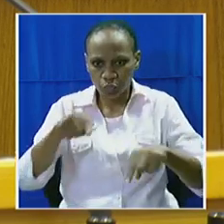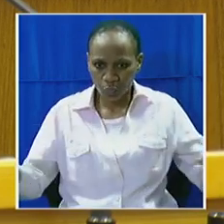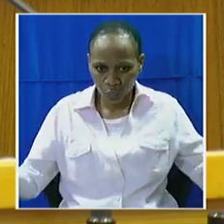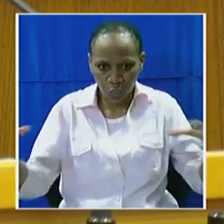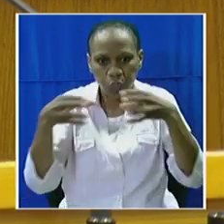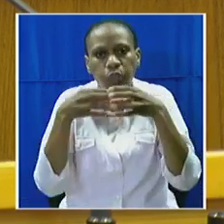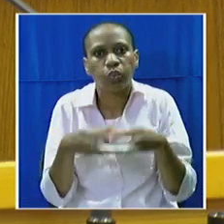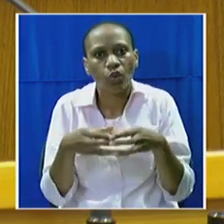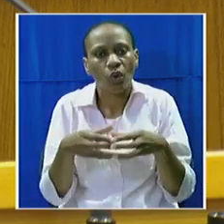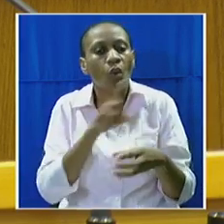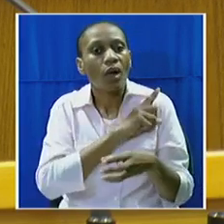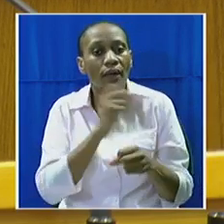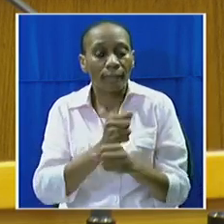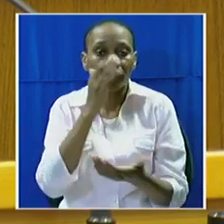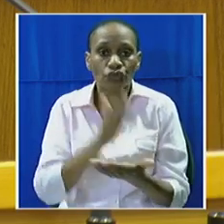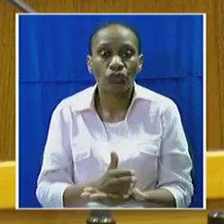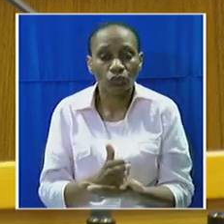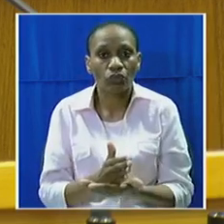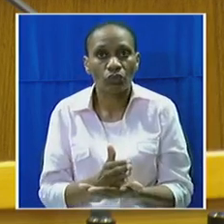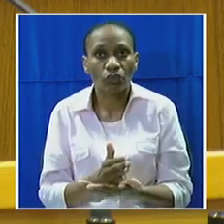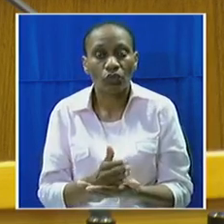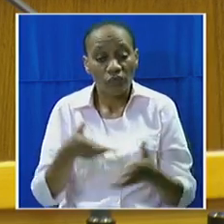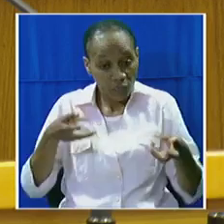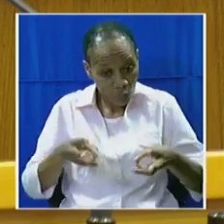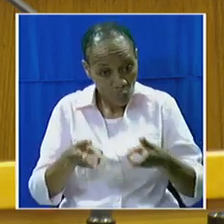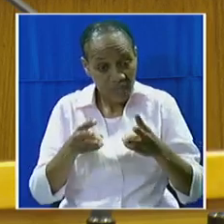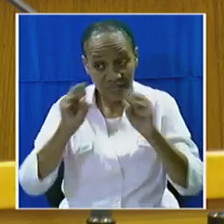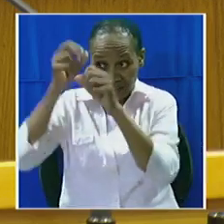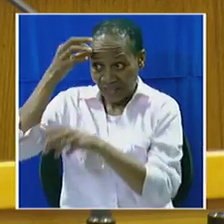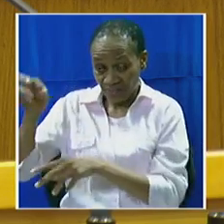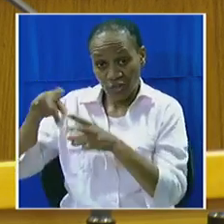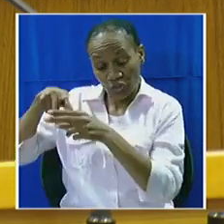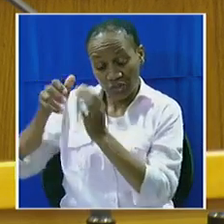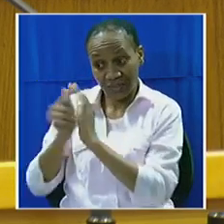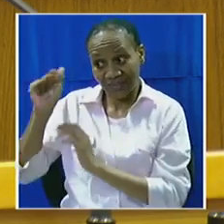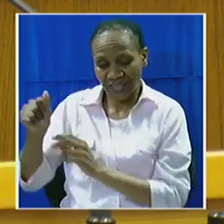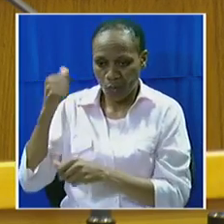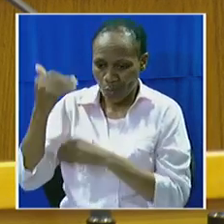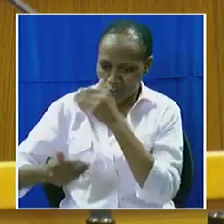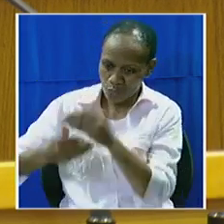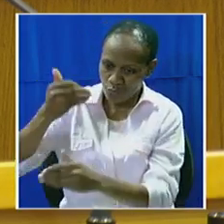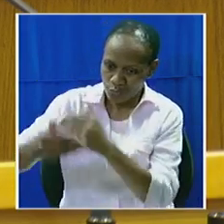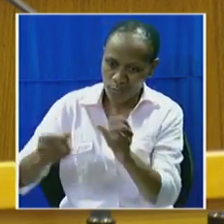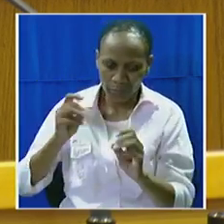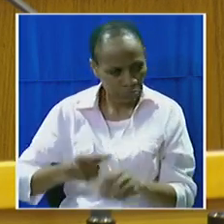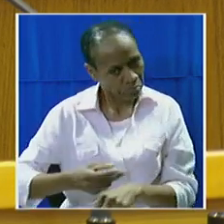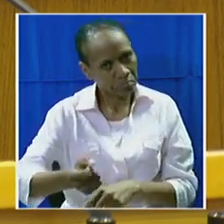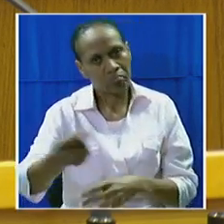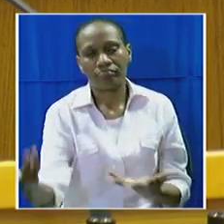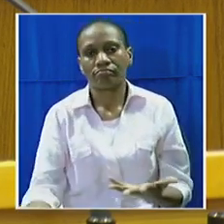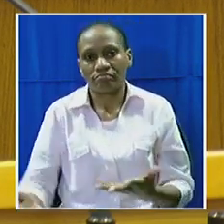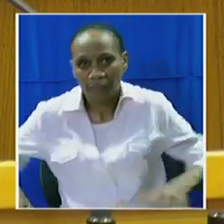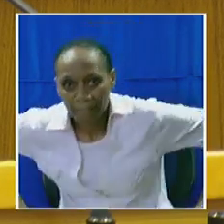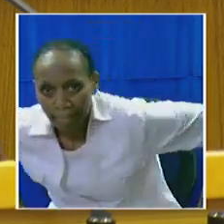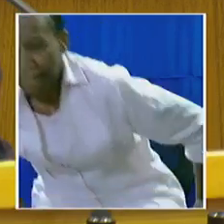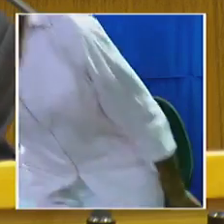ensure that indeed the machinery of the state is moving with speed. Chairperson,